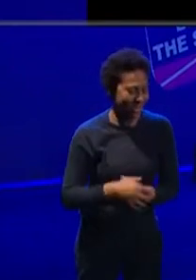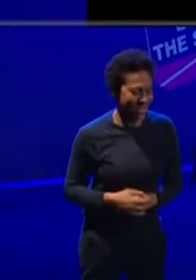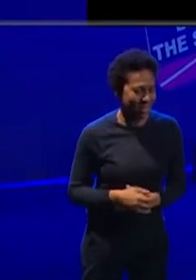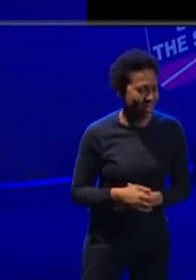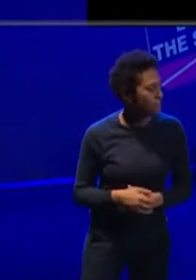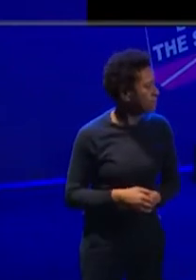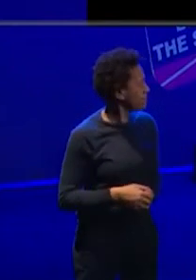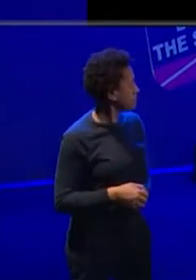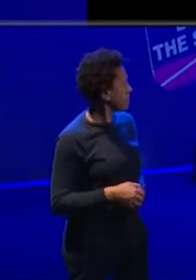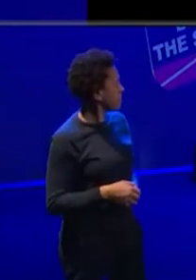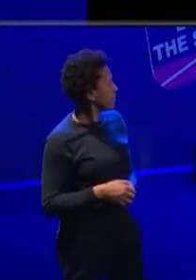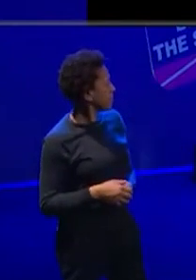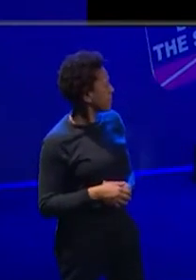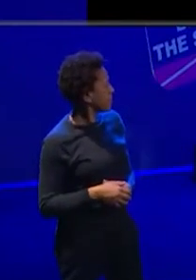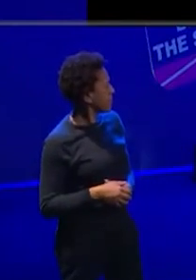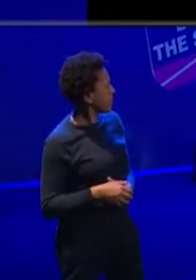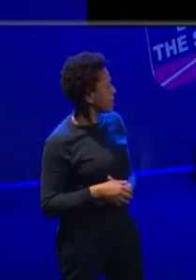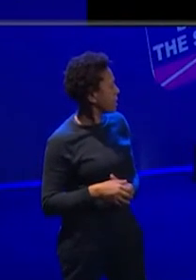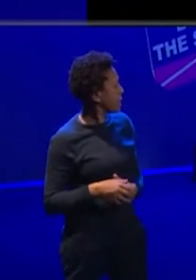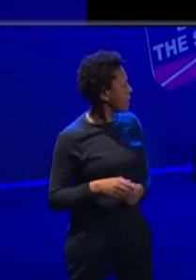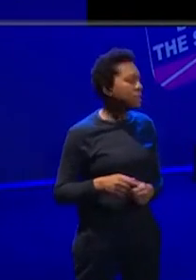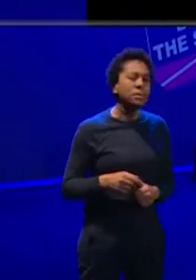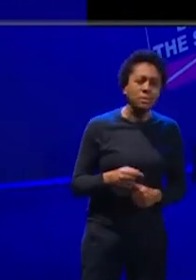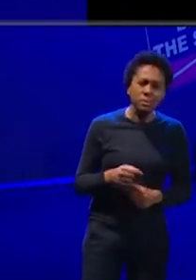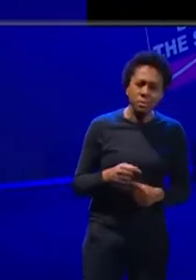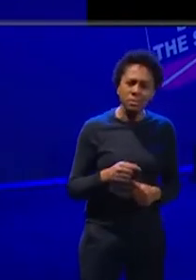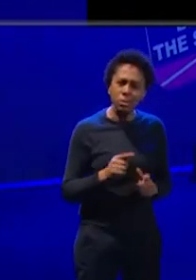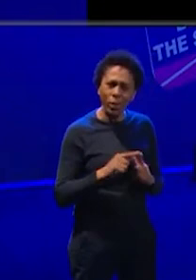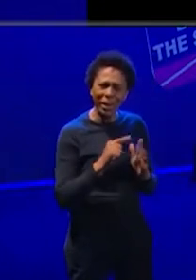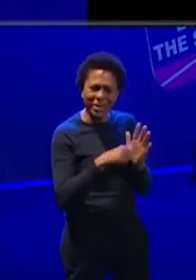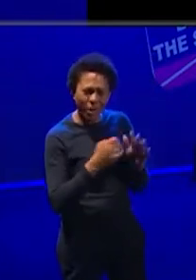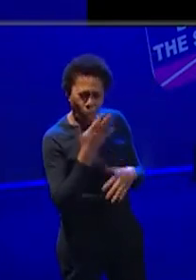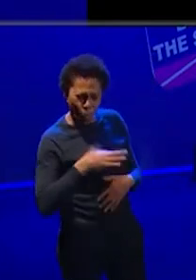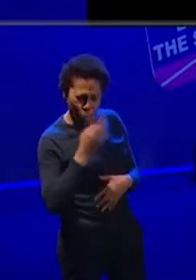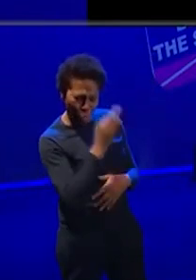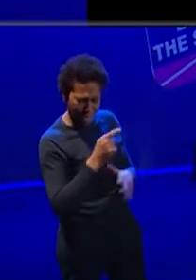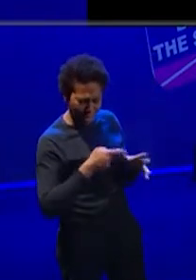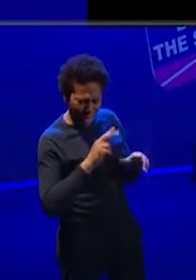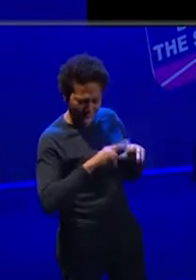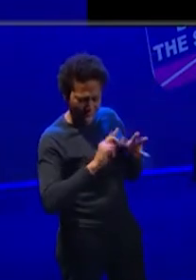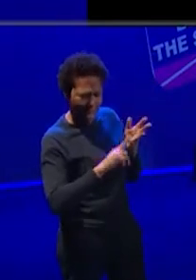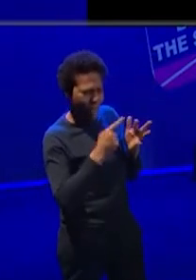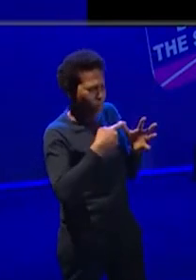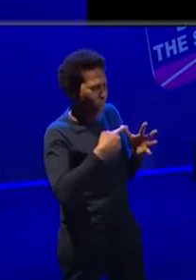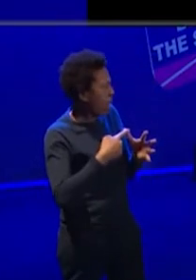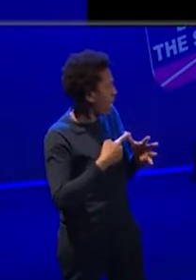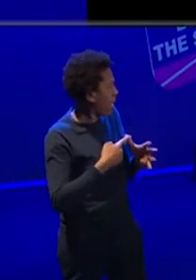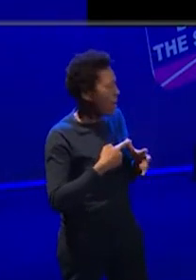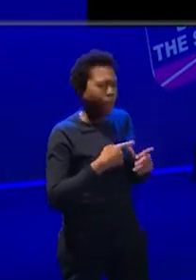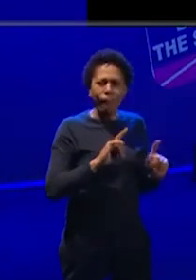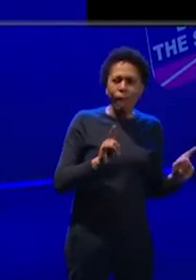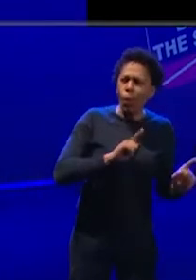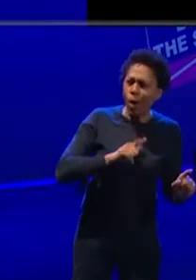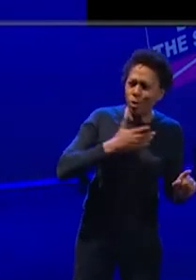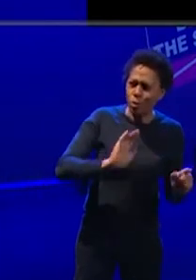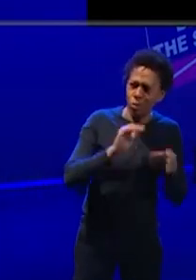Effie, why did you want to work in theater? Oh, honestly. As the youngest person on the panel. I mean, I just saw someone walking across stage with a can of headsets, and I was